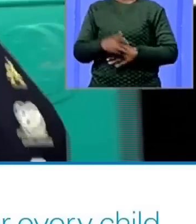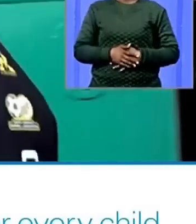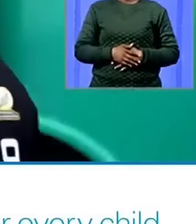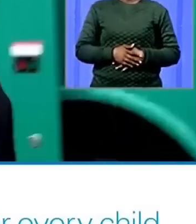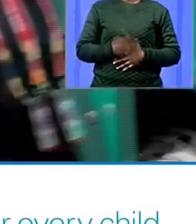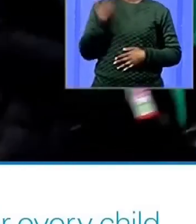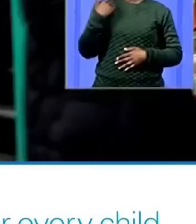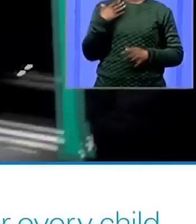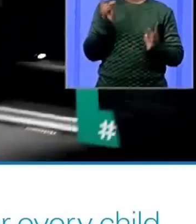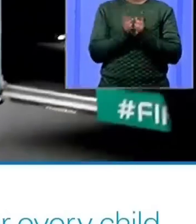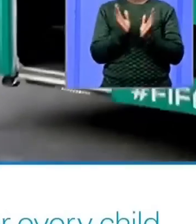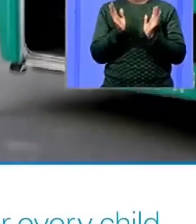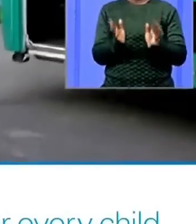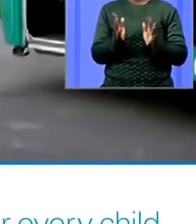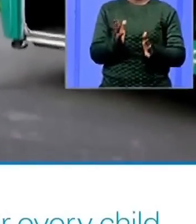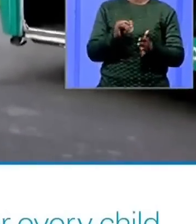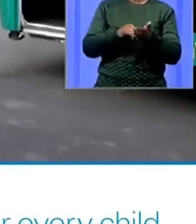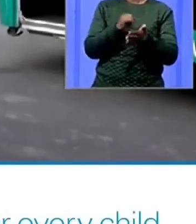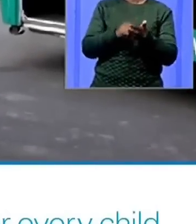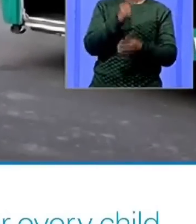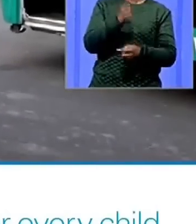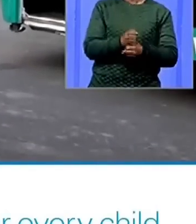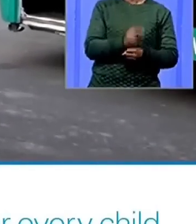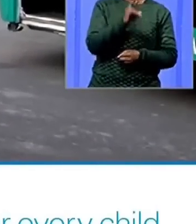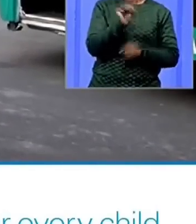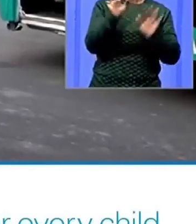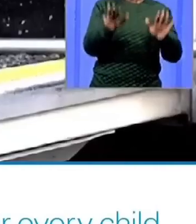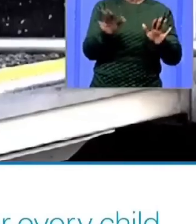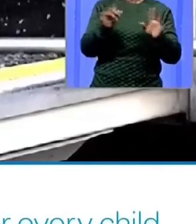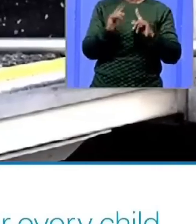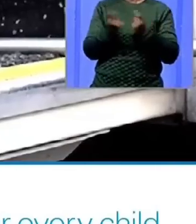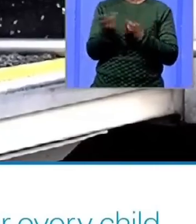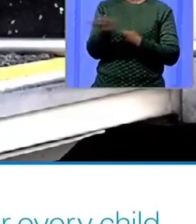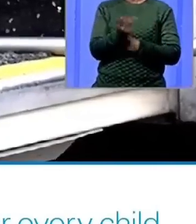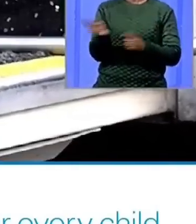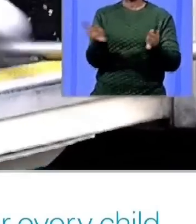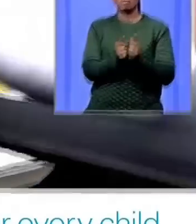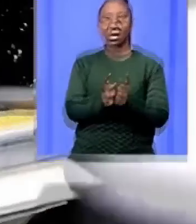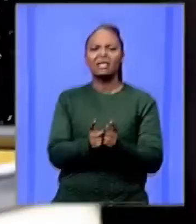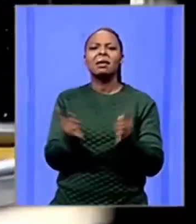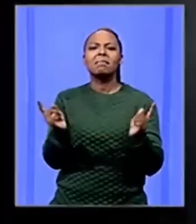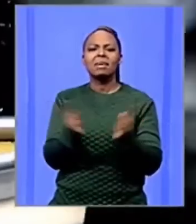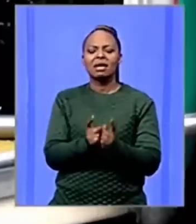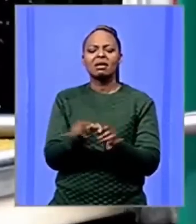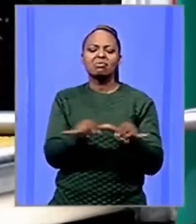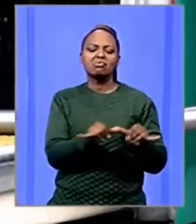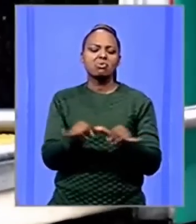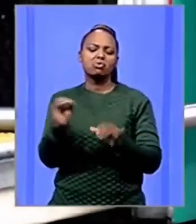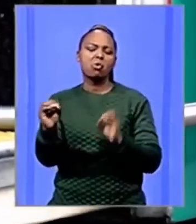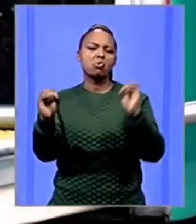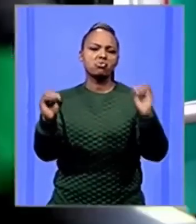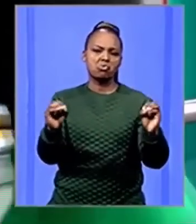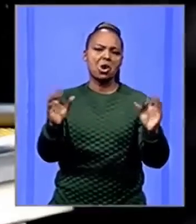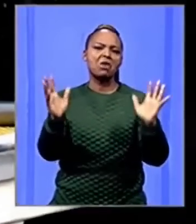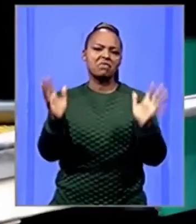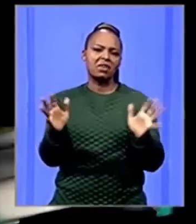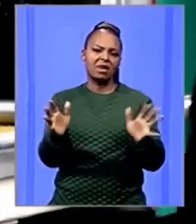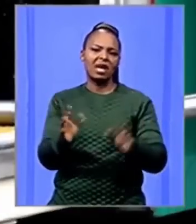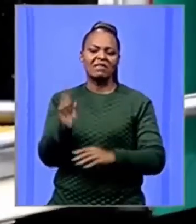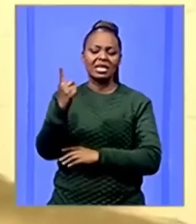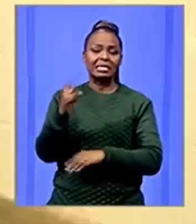kgwedi ya January ka 2019 mo papading yeo e fedilego ka maleka a lee sehlopha. Mo papading ya